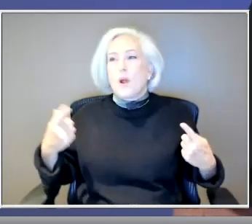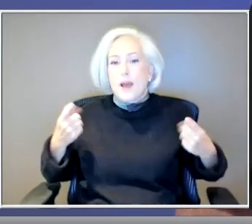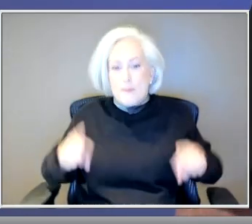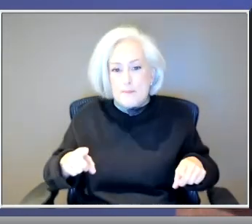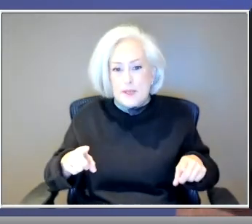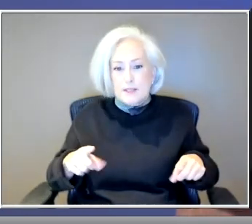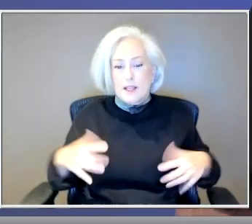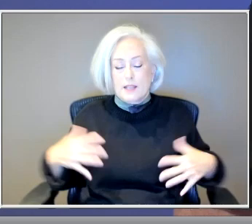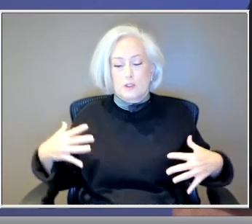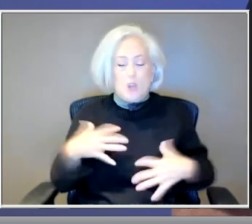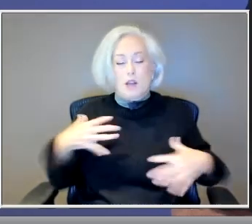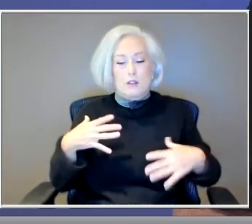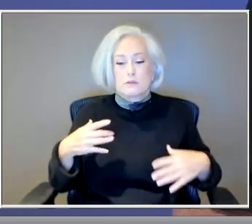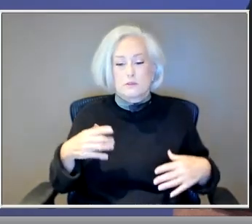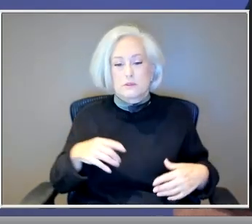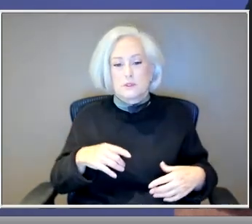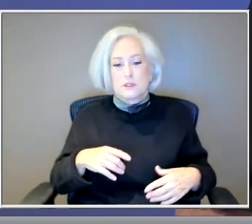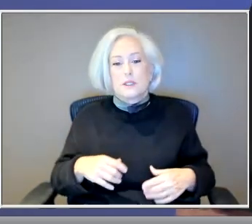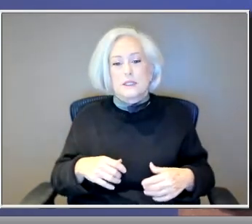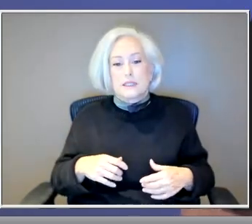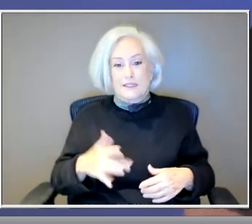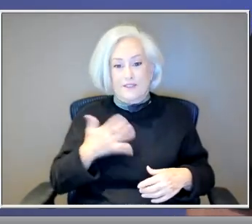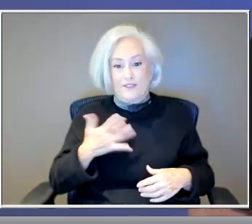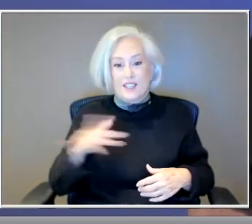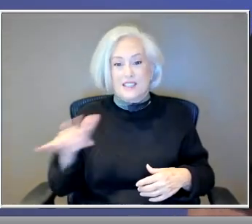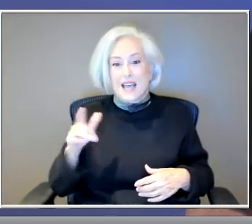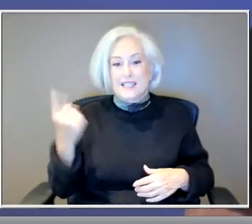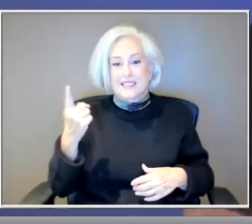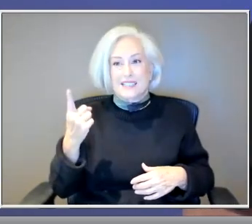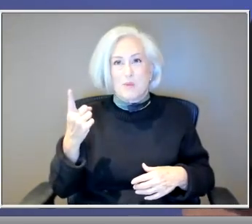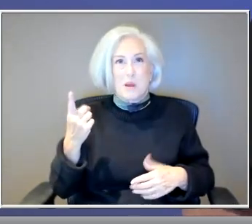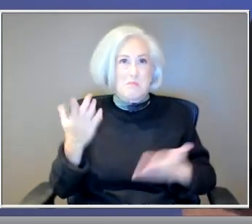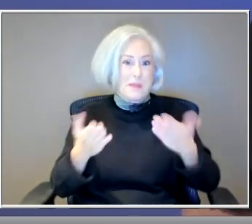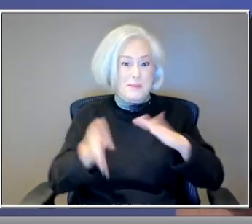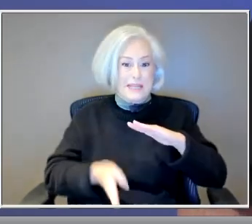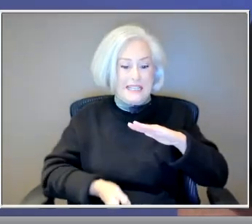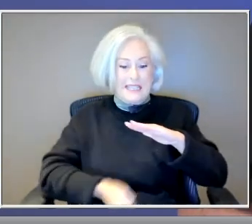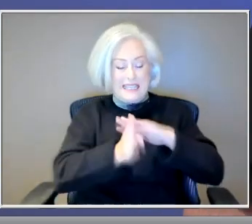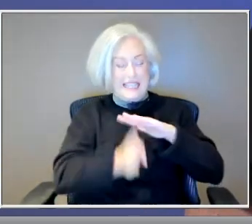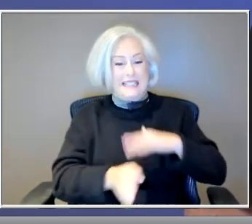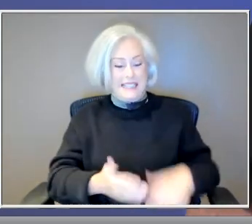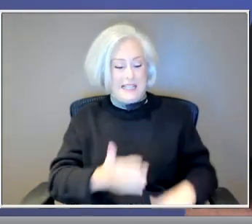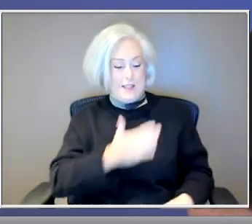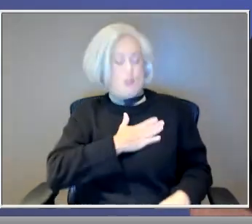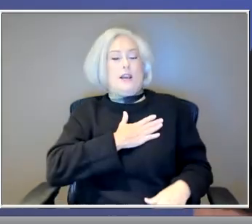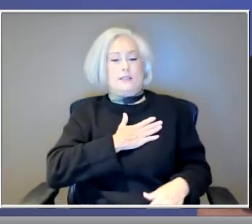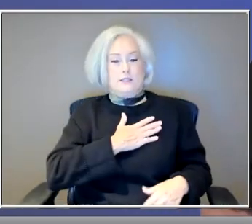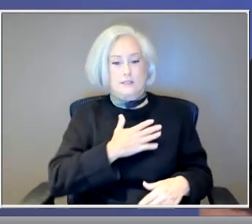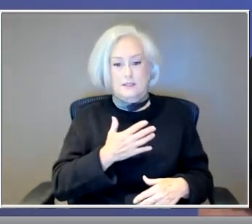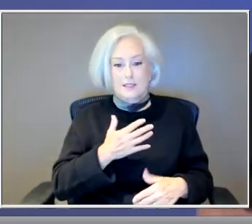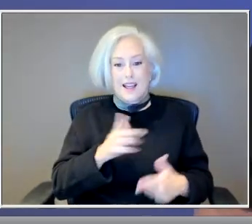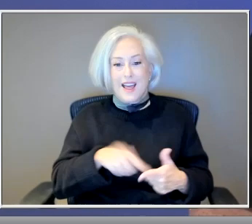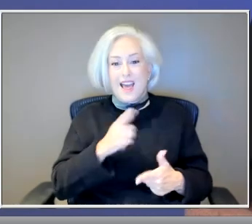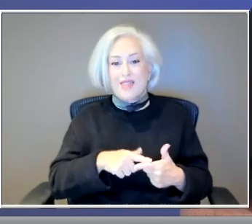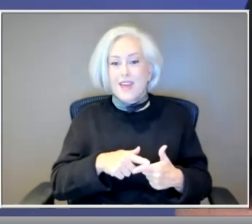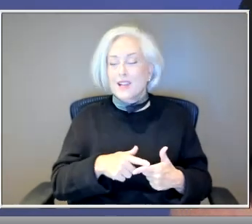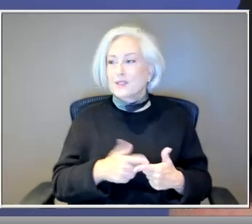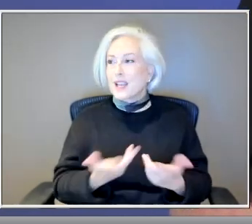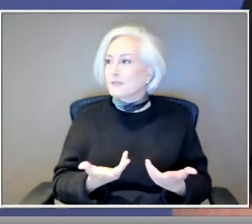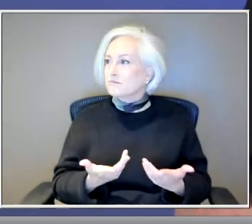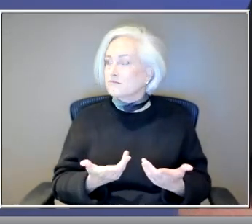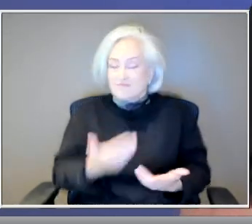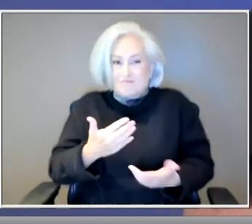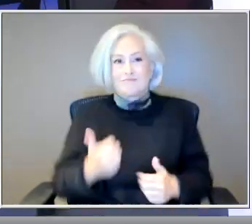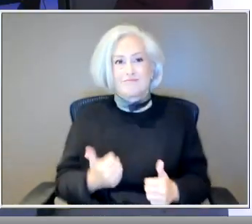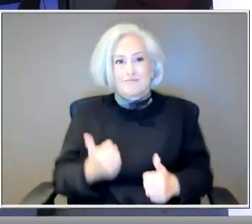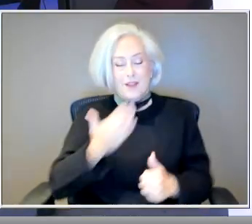feels sort of like you've been kicked a little bit in the chest, and then I felt a lot better immediately. Oh, wow. Actually.